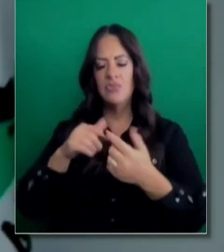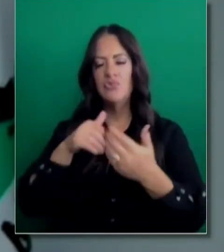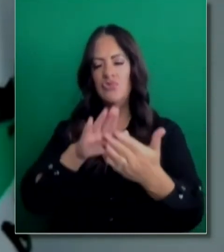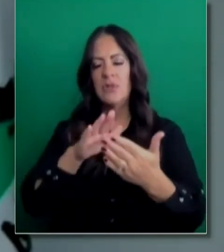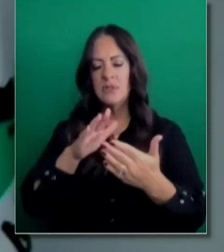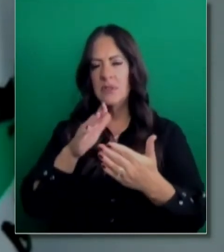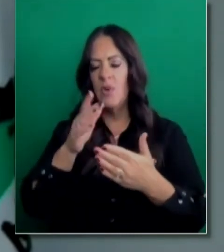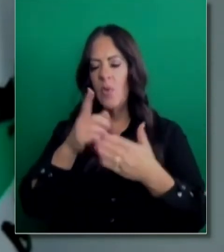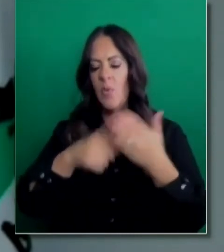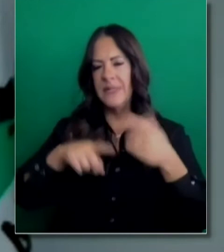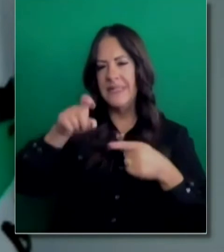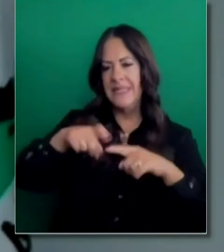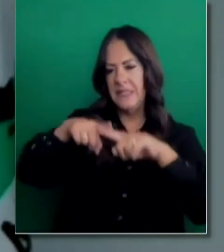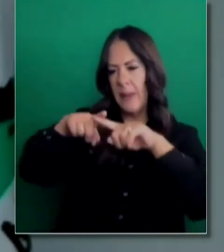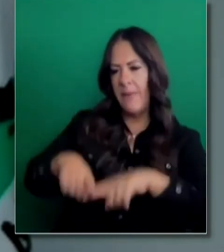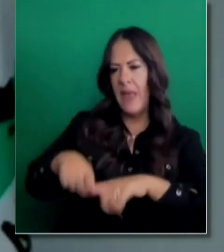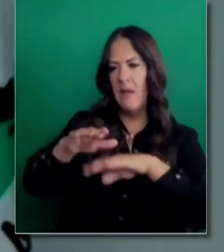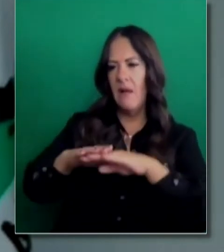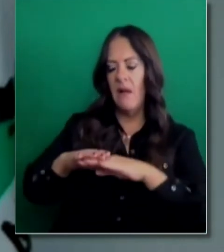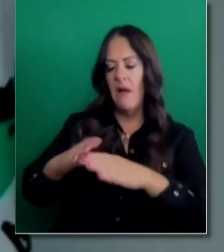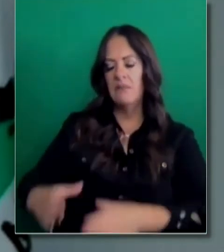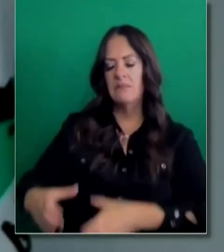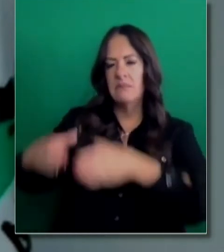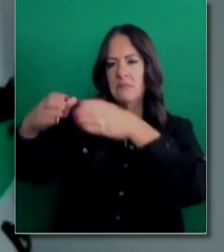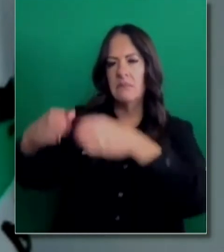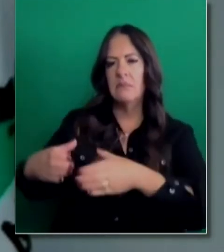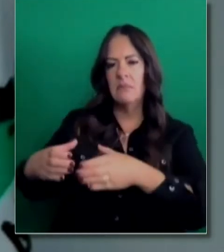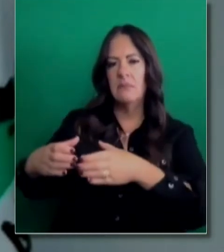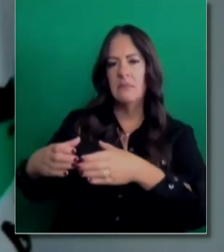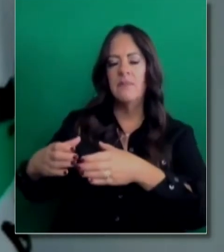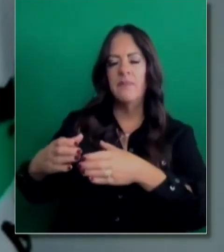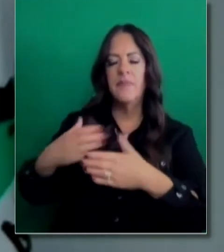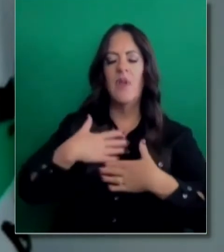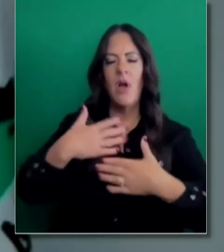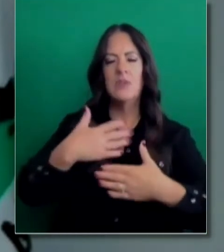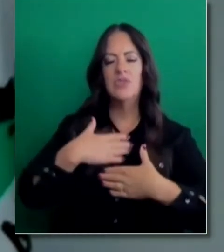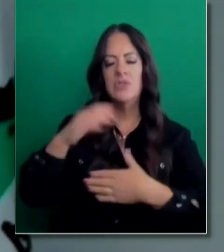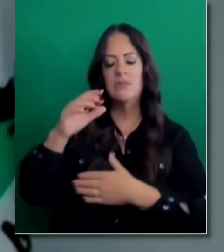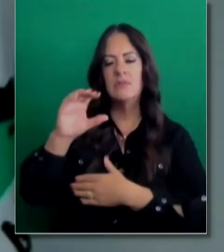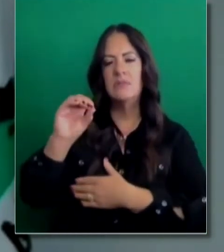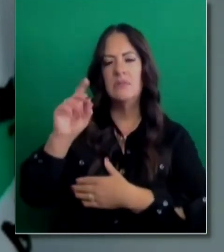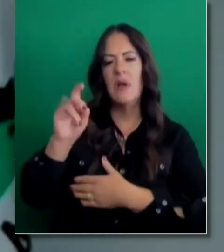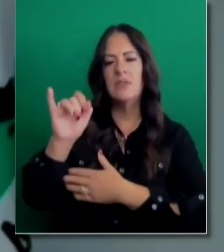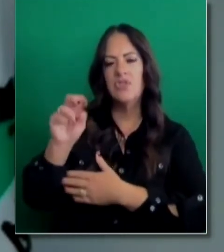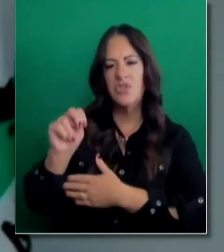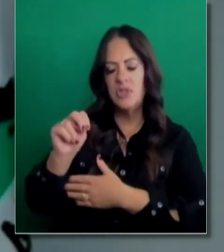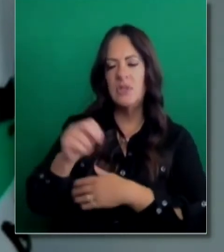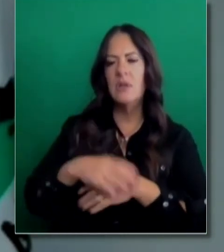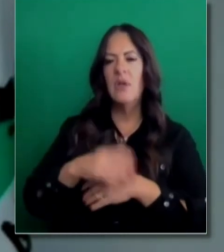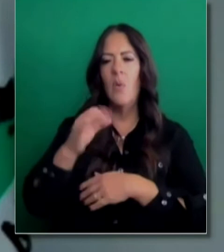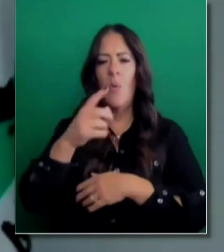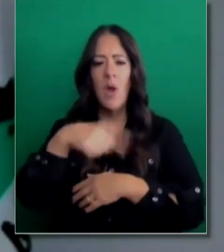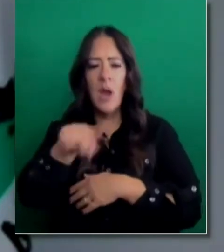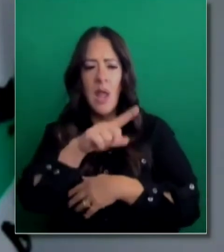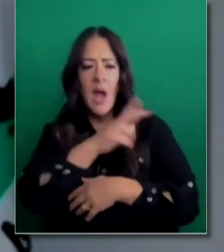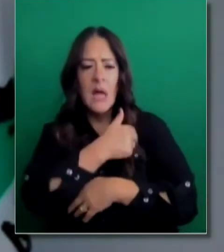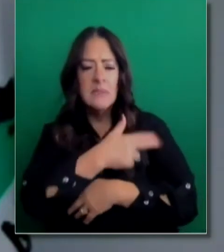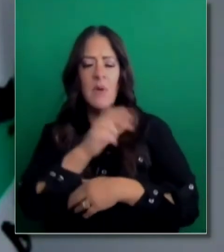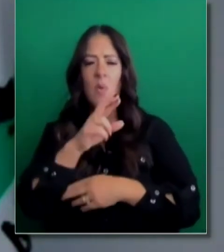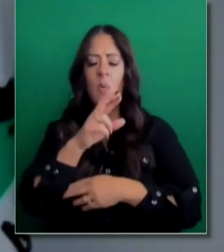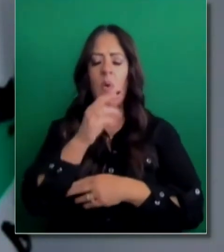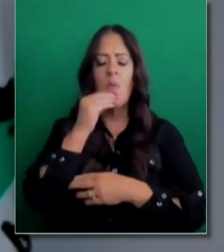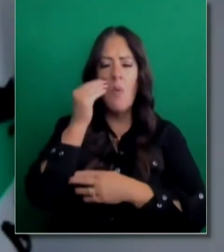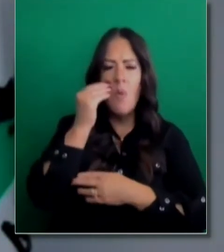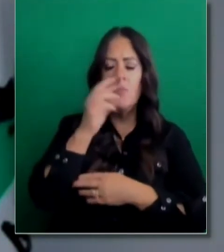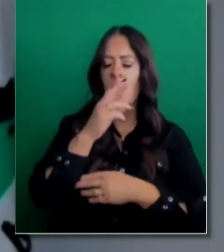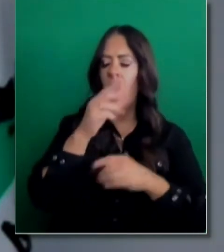needs of certain facilities, certain hospitals that have a need and issues with oxygen, but even more working